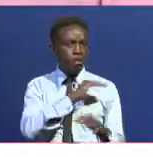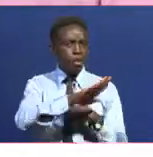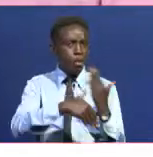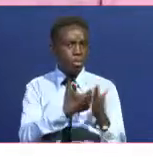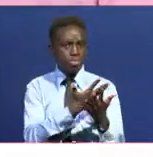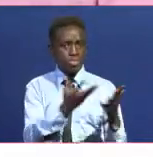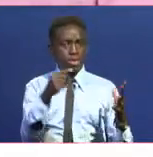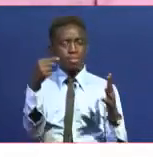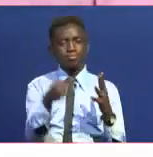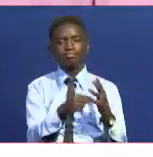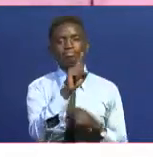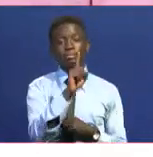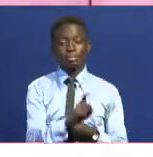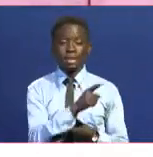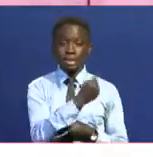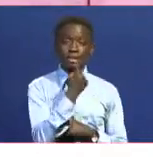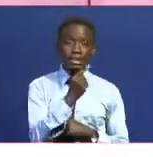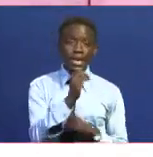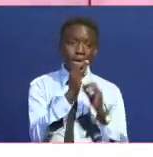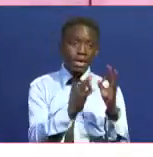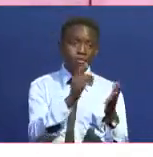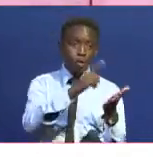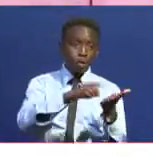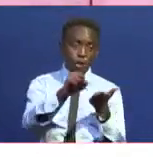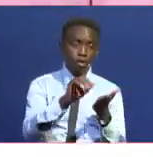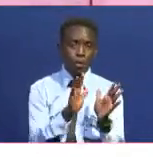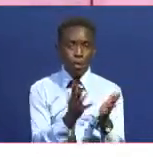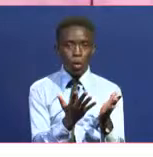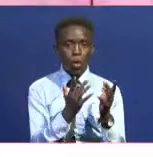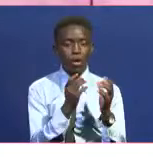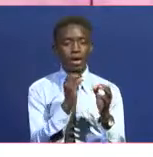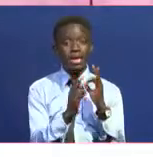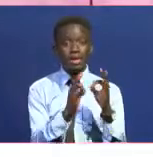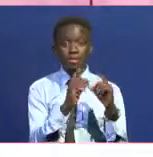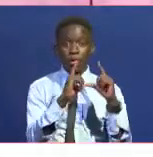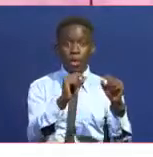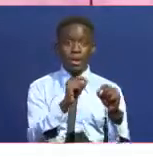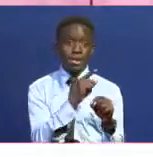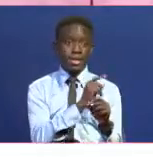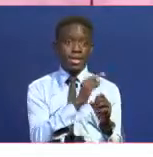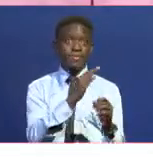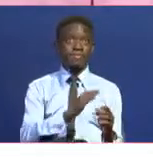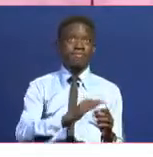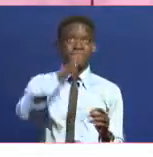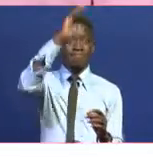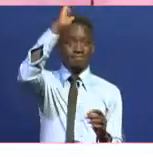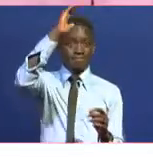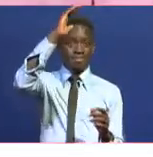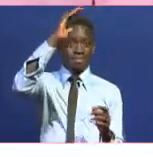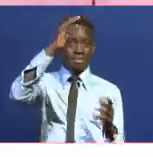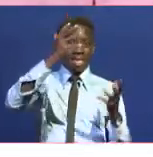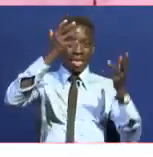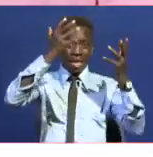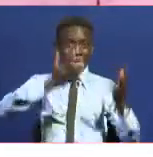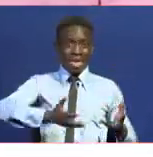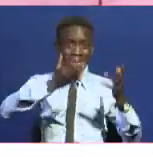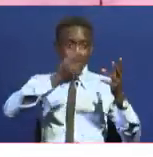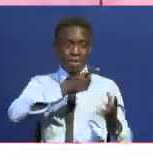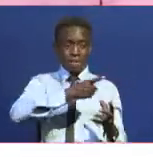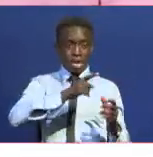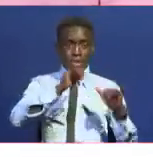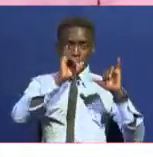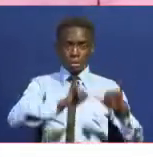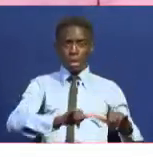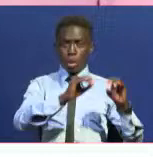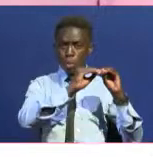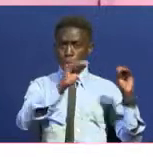correct? Whether the ratios were correct, it will tell you whether it will withstand the ultimate strength that was decided for that building. Mm-hmm. It will really help